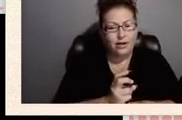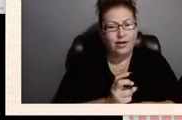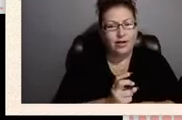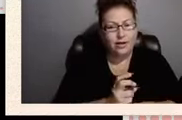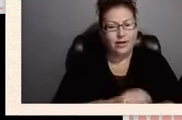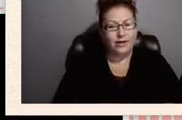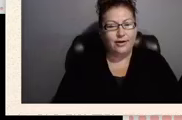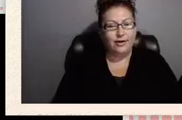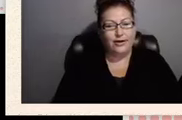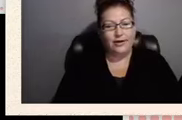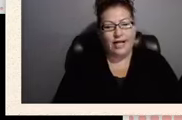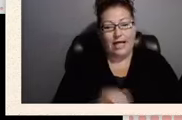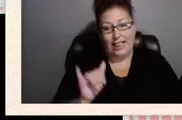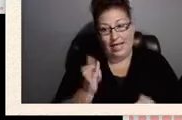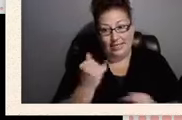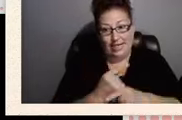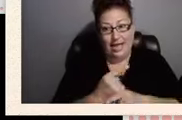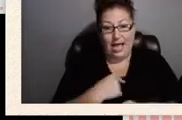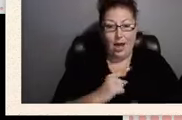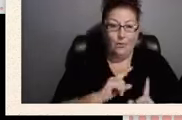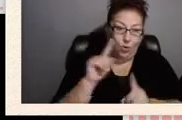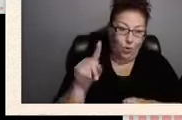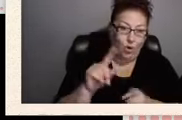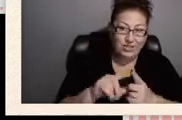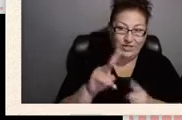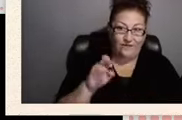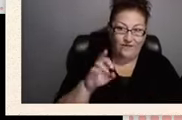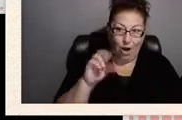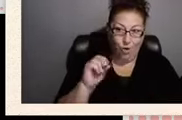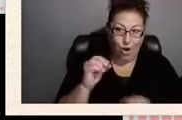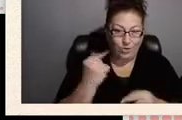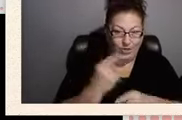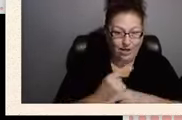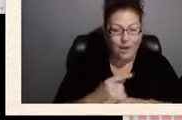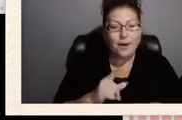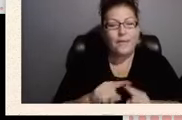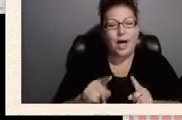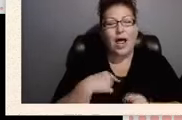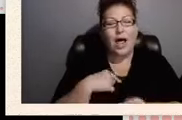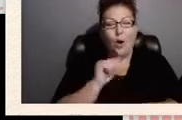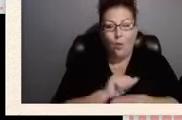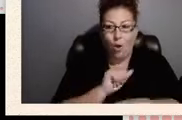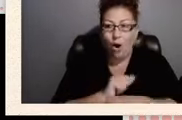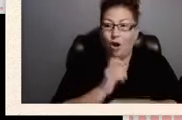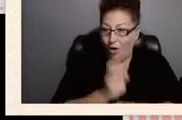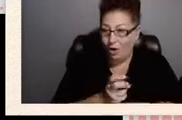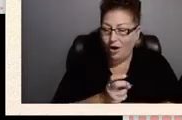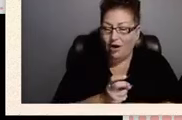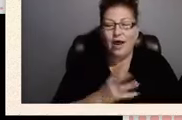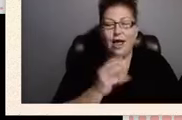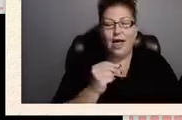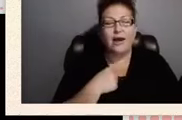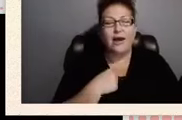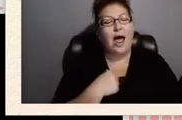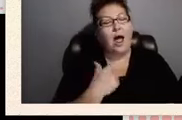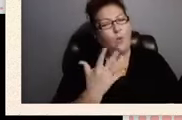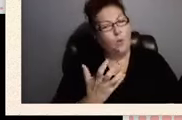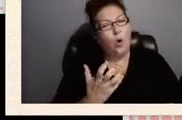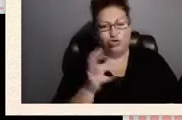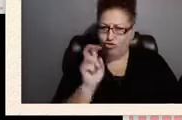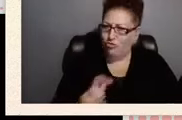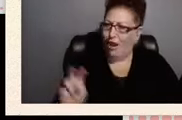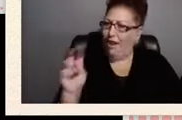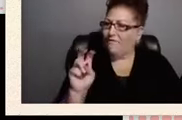like today, I'm going all the way to Vero today, so I worked my butt off, and I'm like, I want to travel. I want